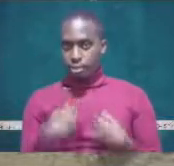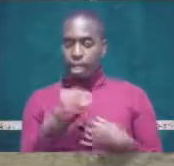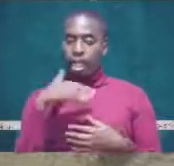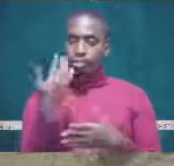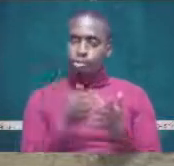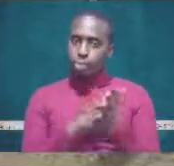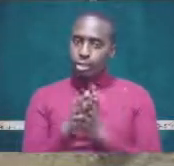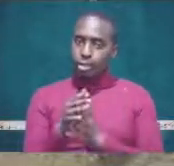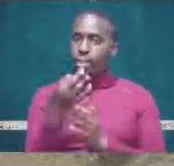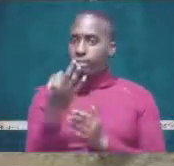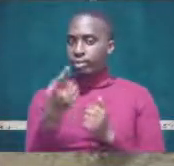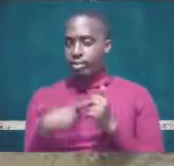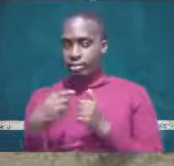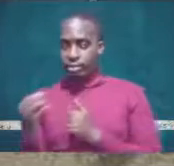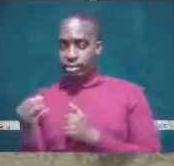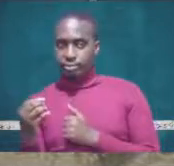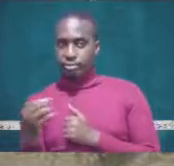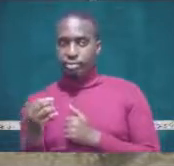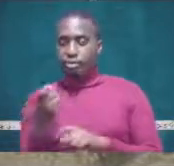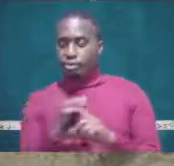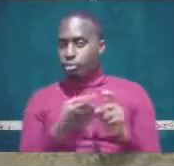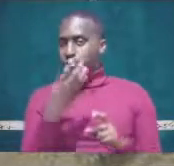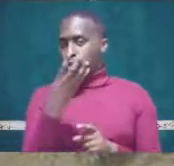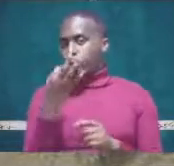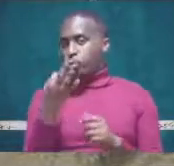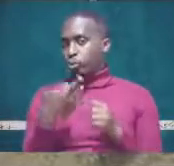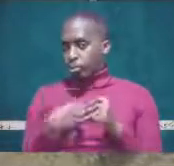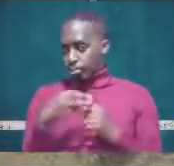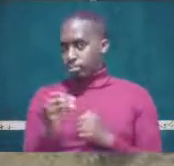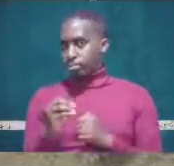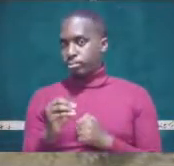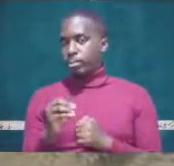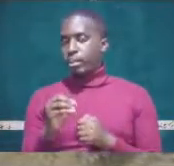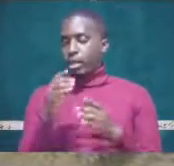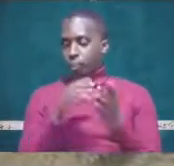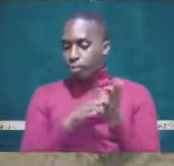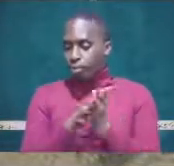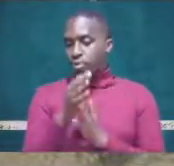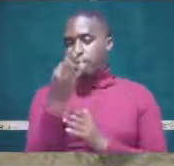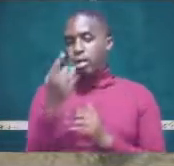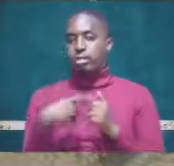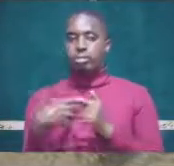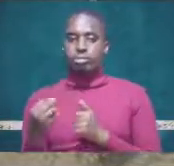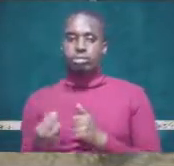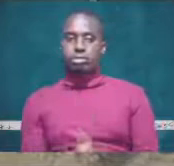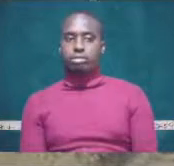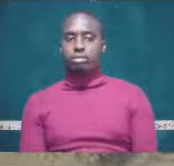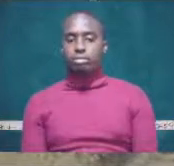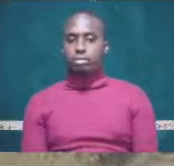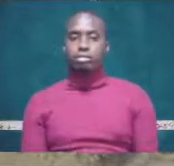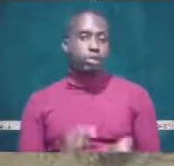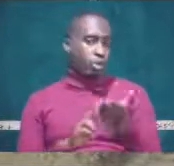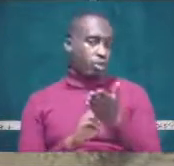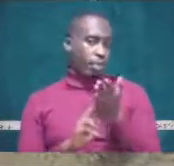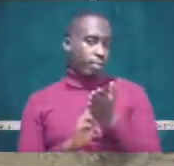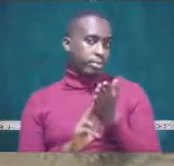spend 360. Out of 480, what was spent? What was spent? Consumption.